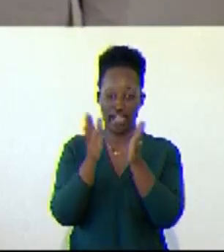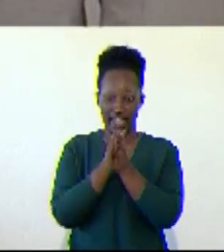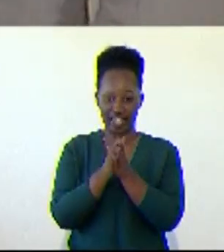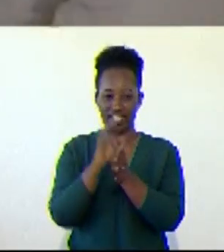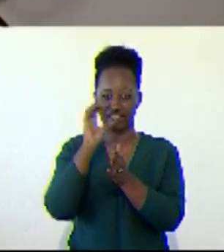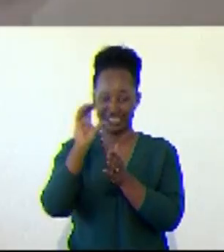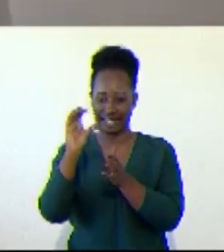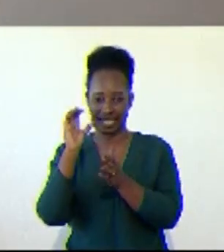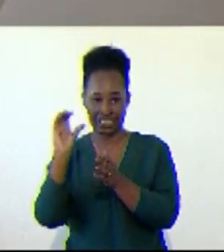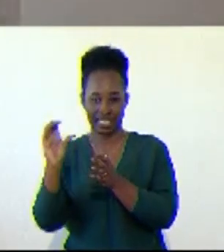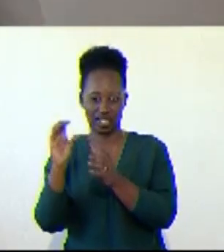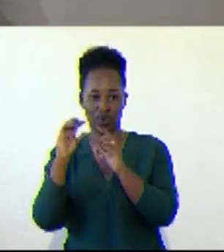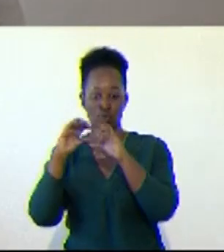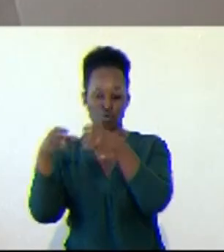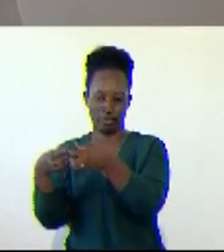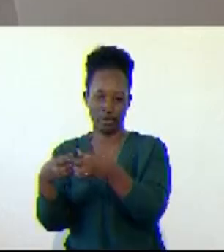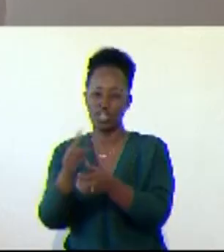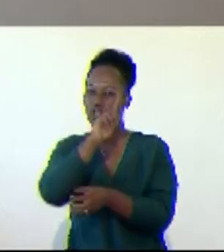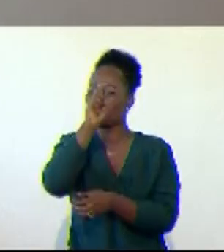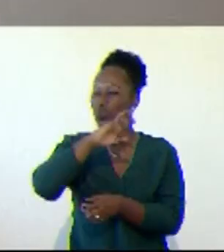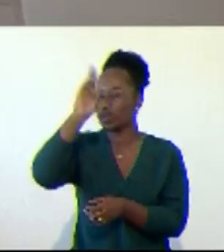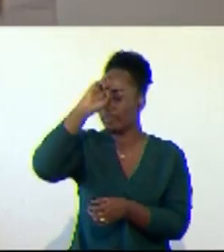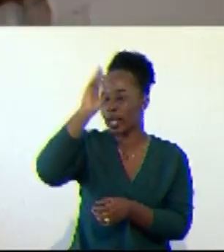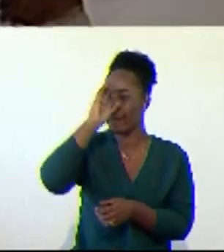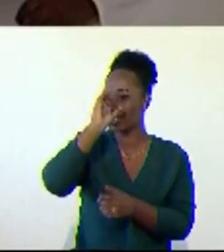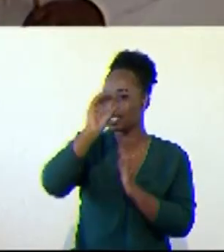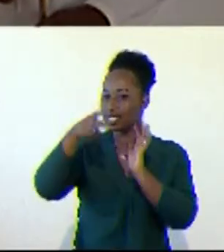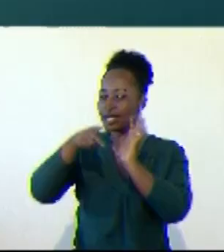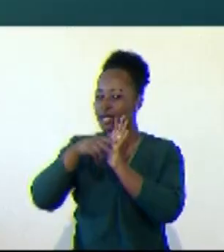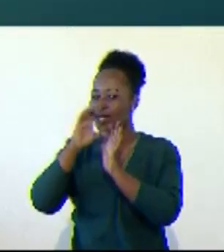group. Do you remember where we find this group?